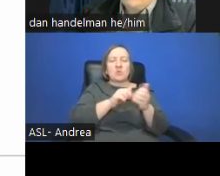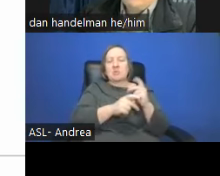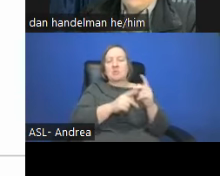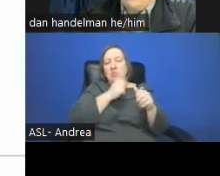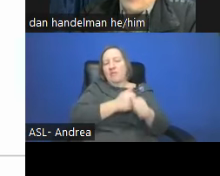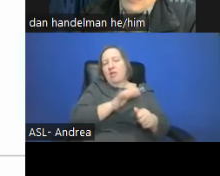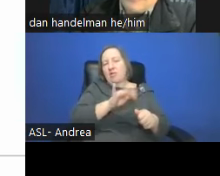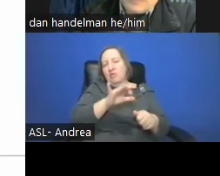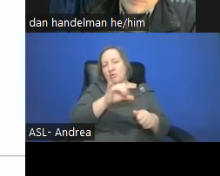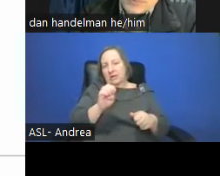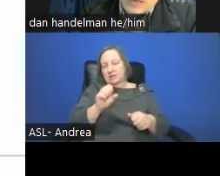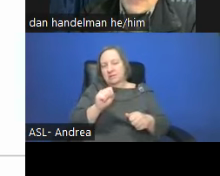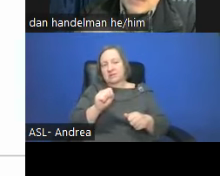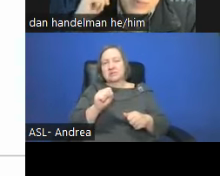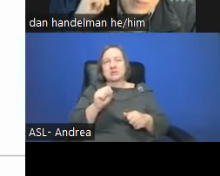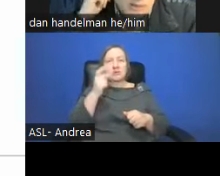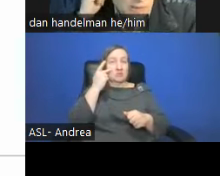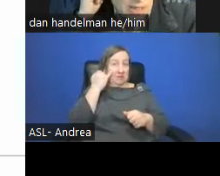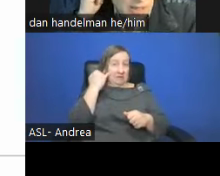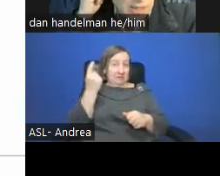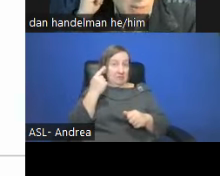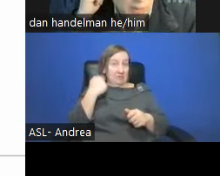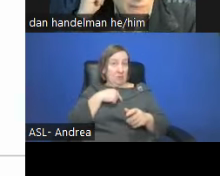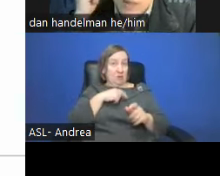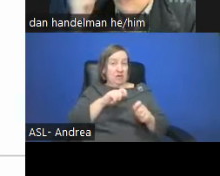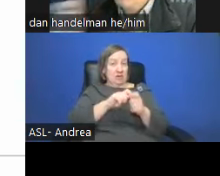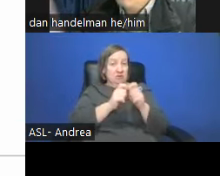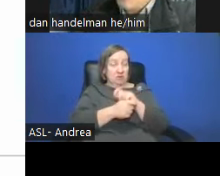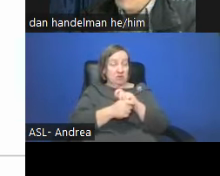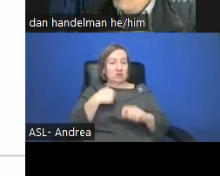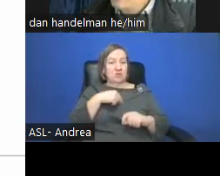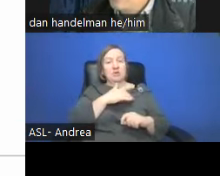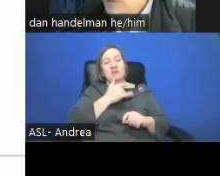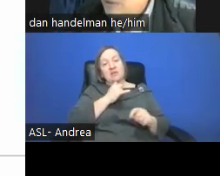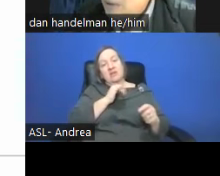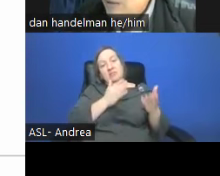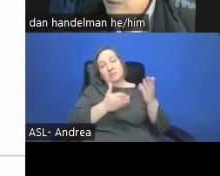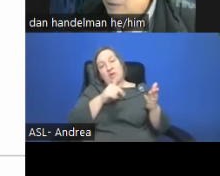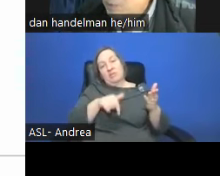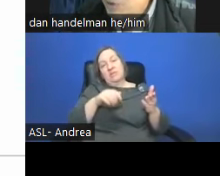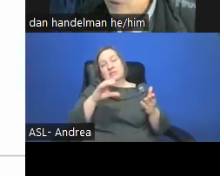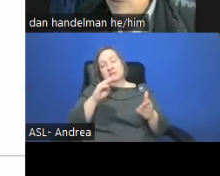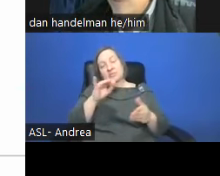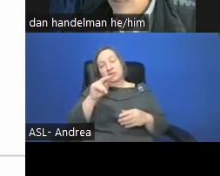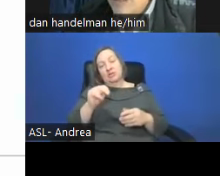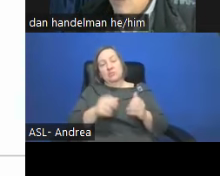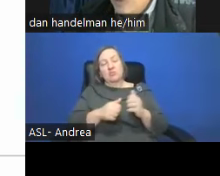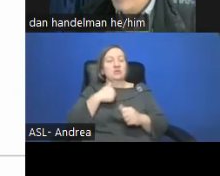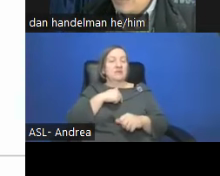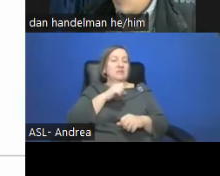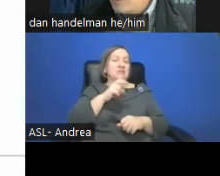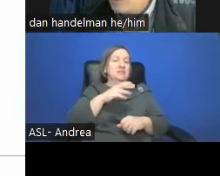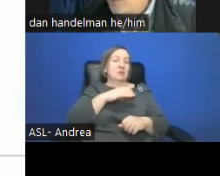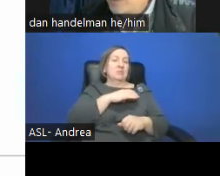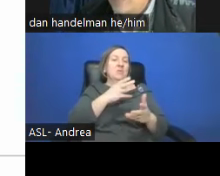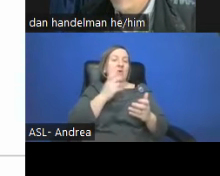to see if that's something we can change. So we feel like probably this commission, at least most of us on the subcommittee, would like to